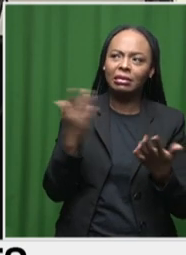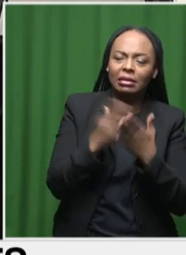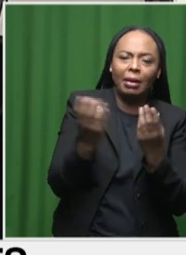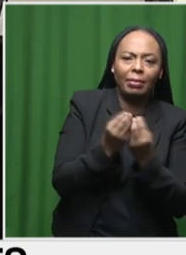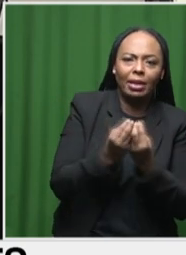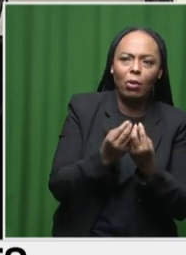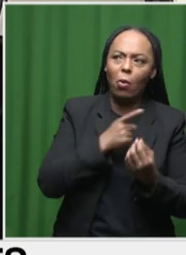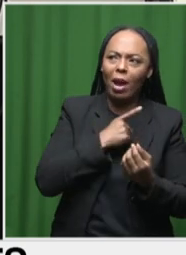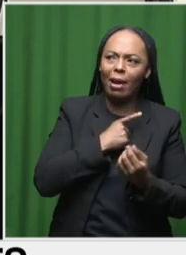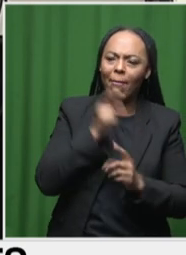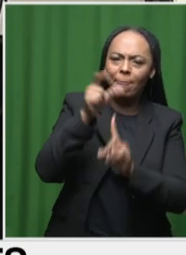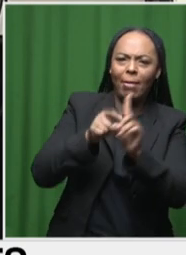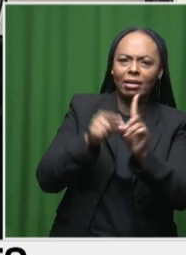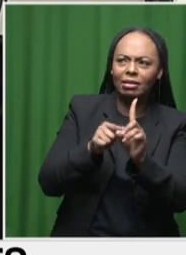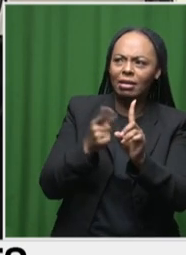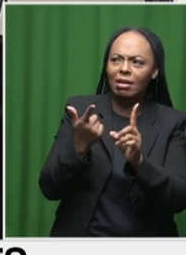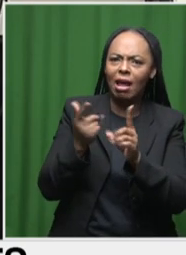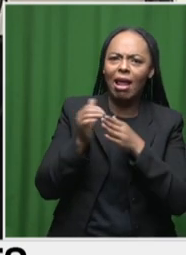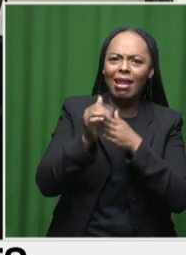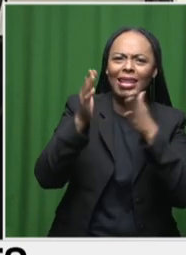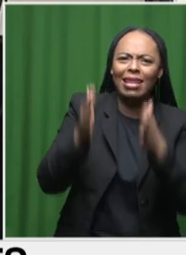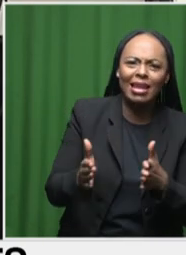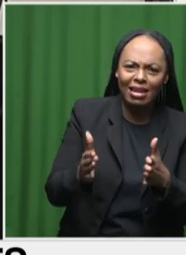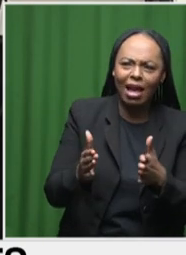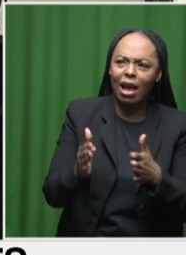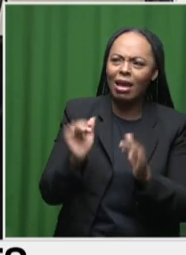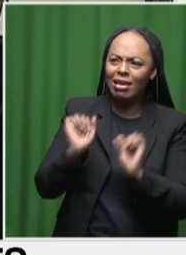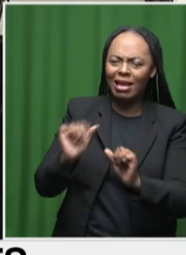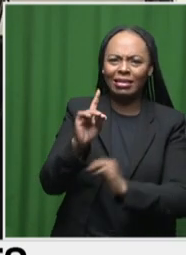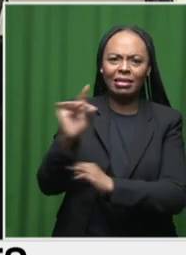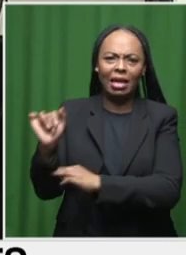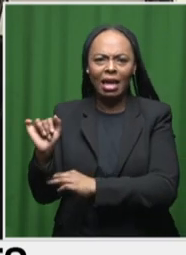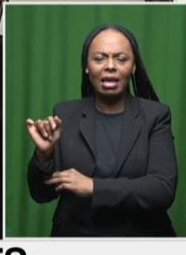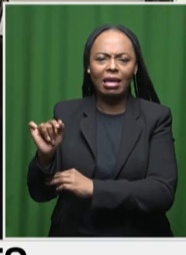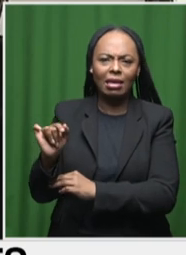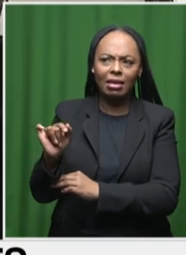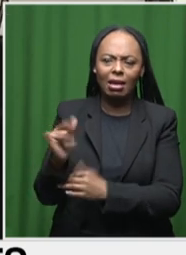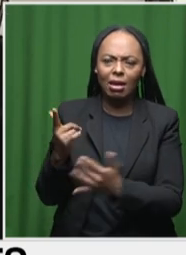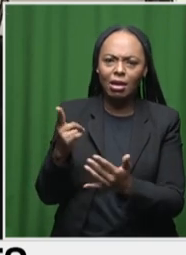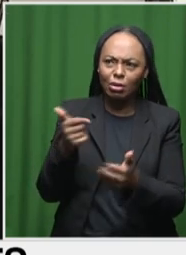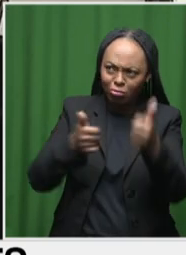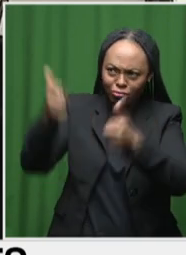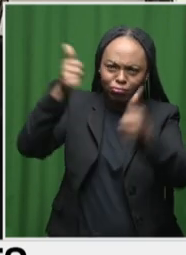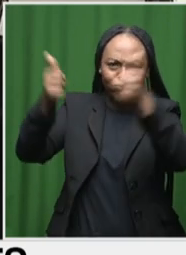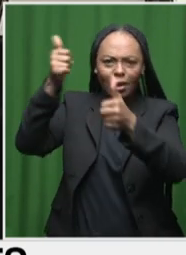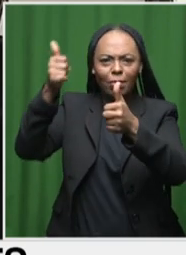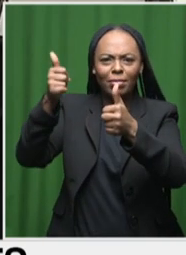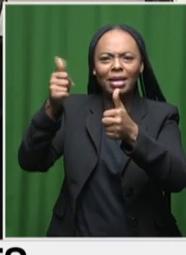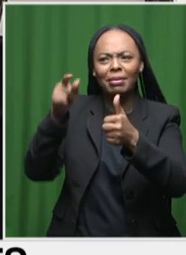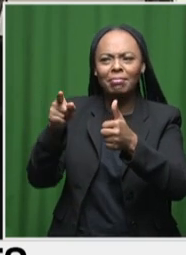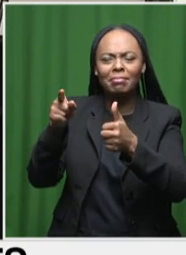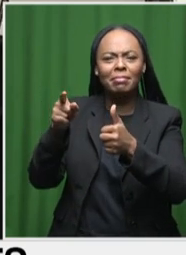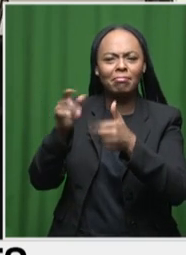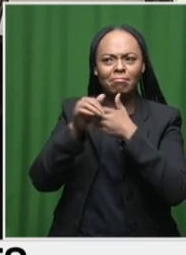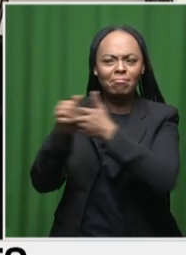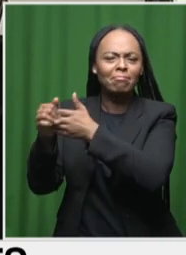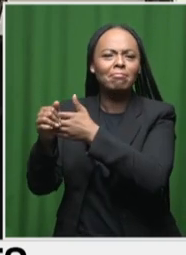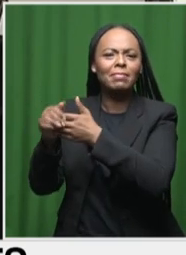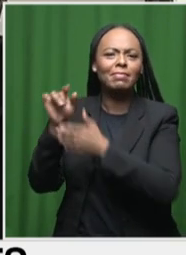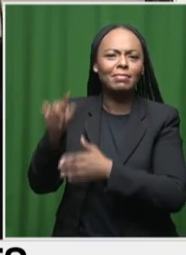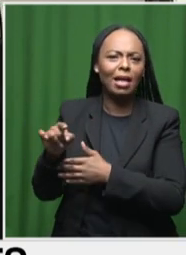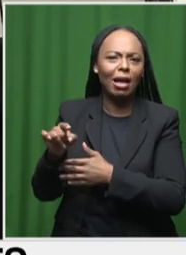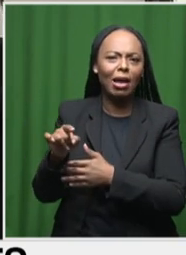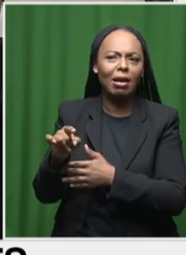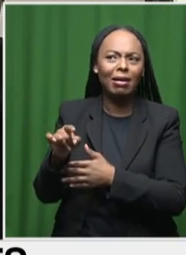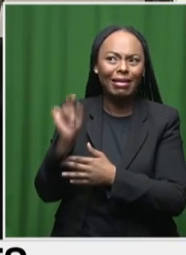someone who was previously the party leader, if you have, as I say, very senior people in the party who happen